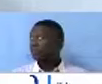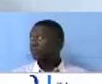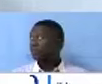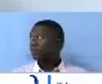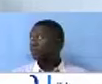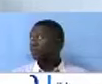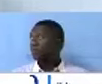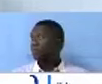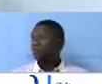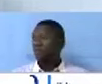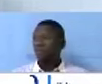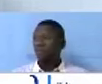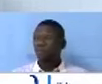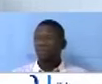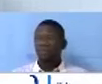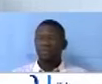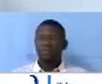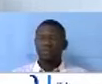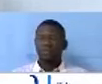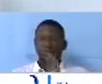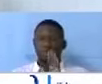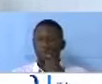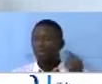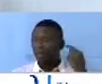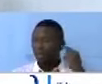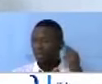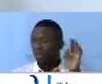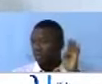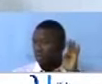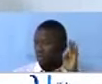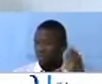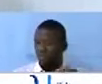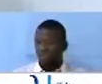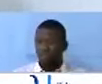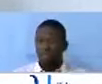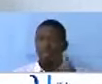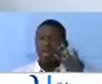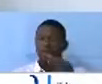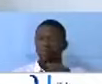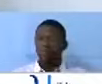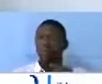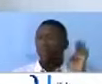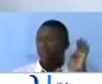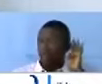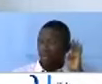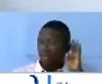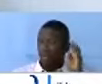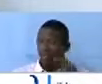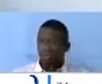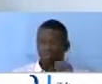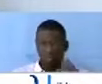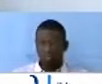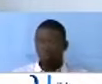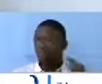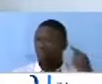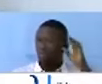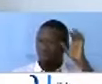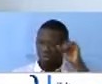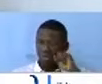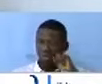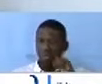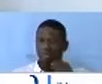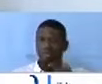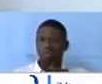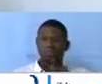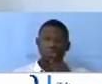Bajalawade, Bua. Did it, did Lua. Wow. In did Lua and Terrek Dindegande. You just